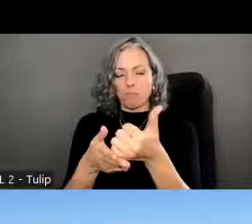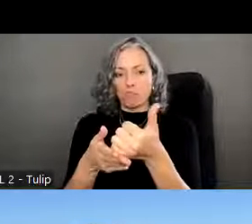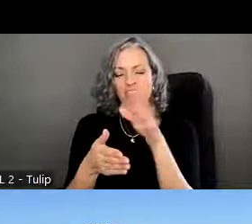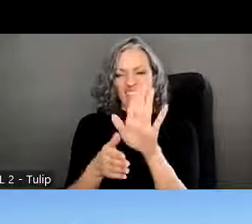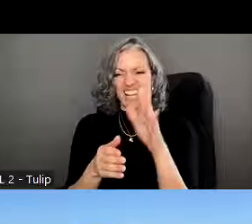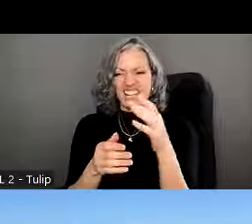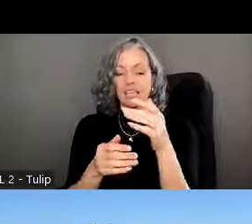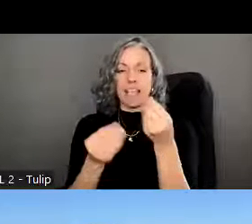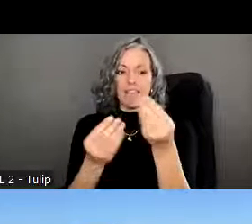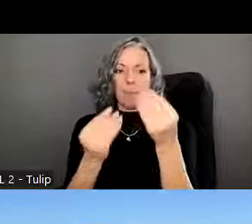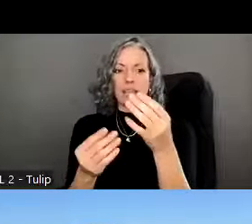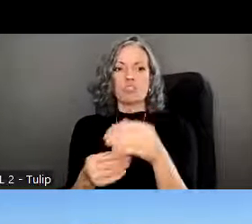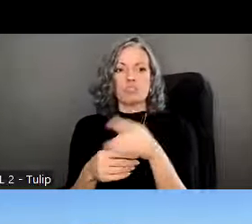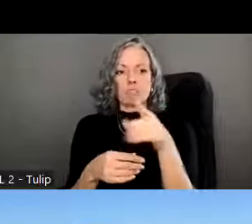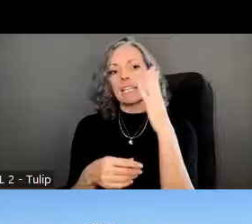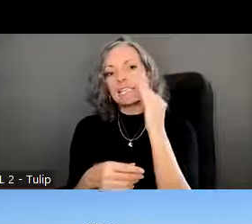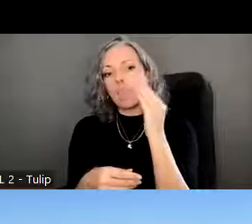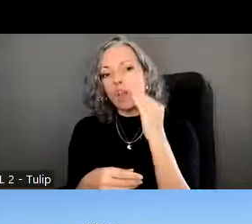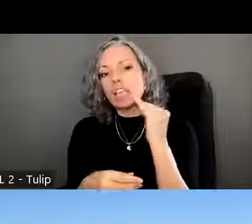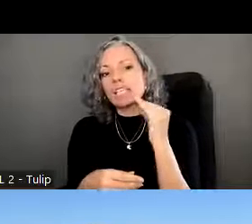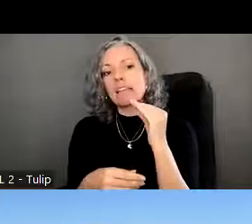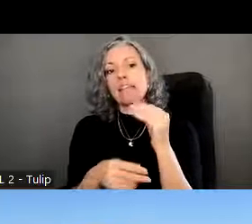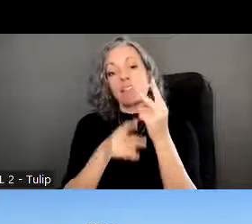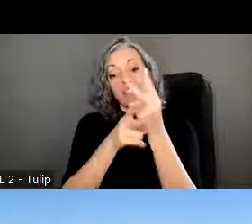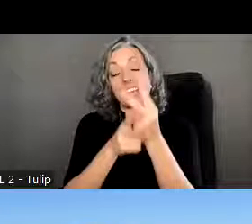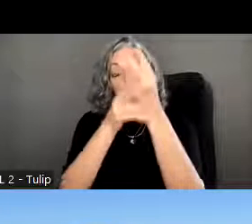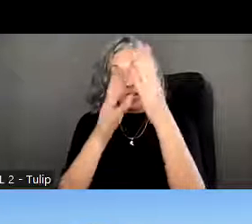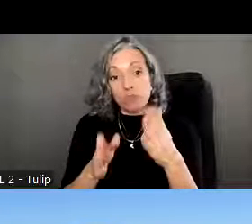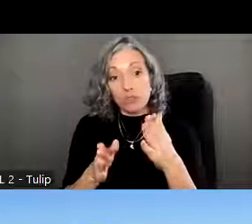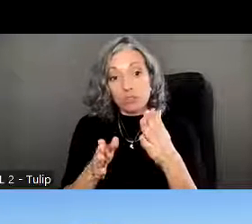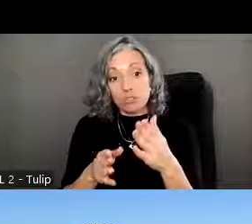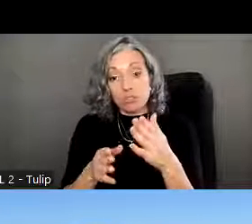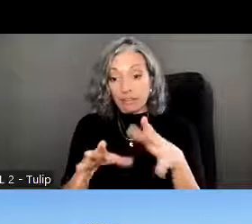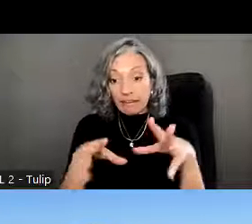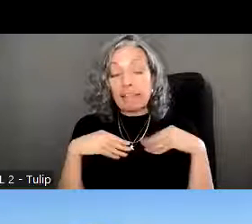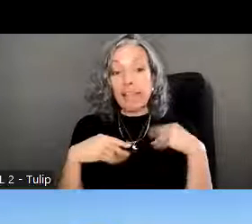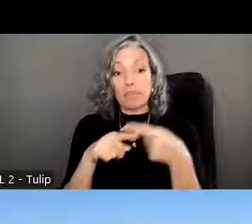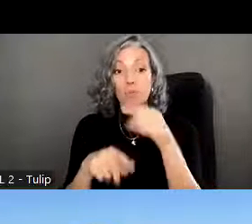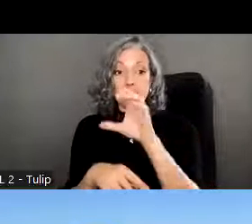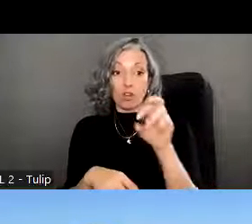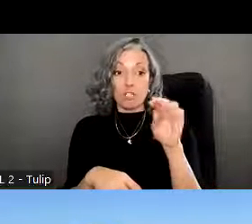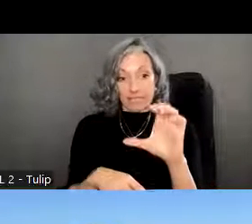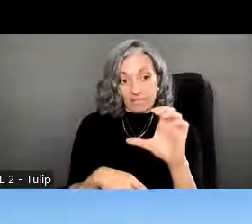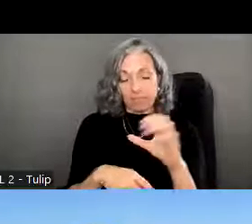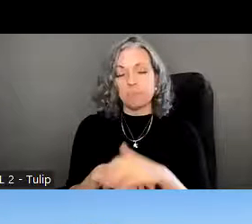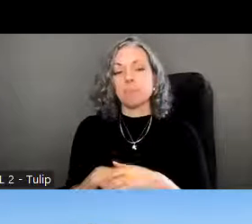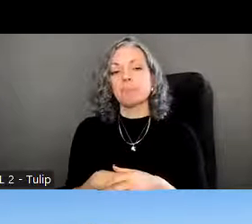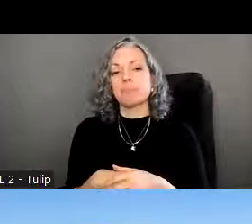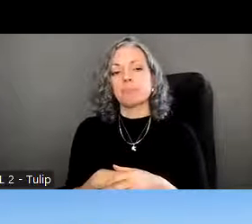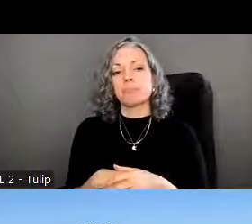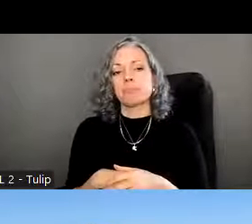and experience that the caregivers, receive from the CRC.